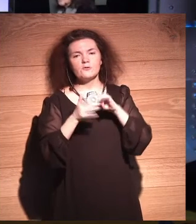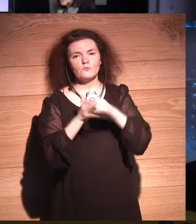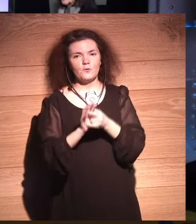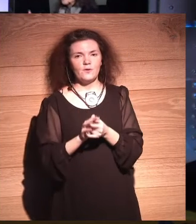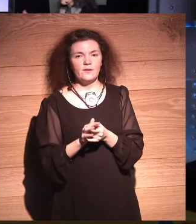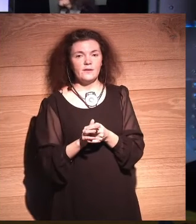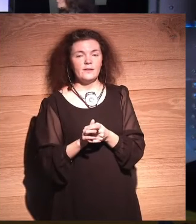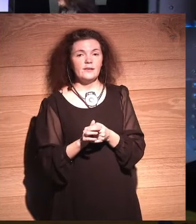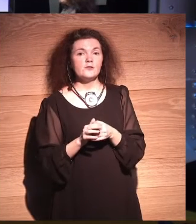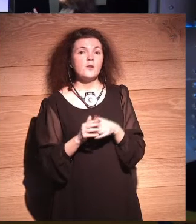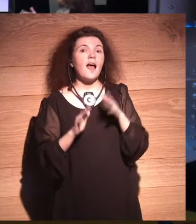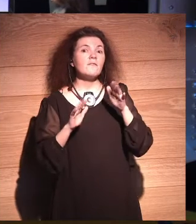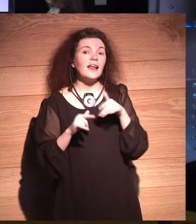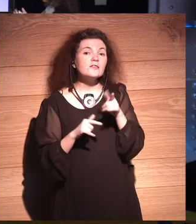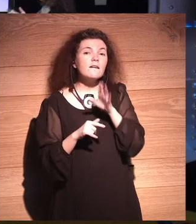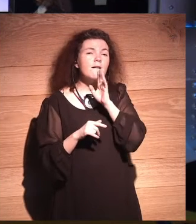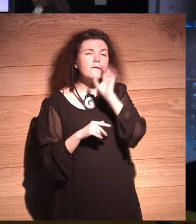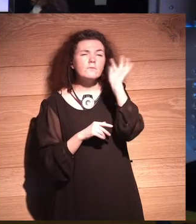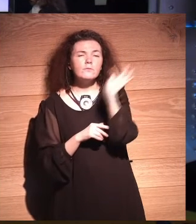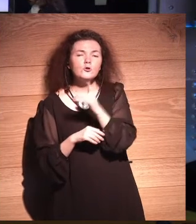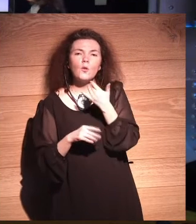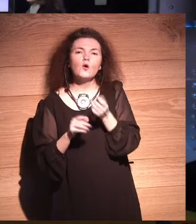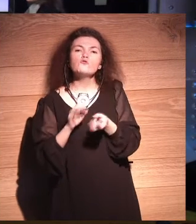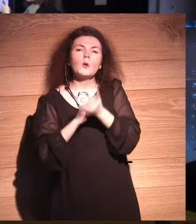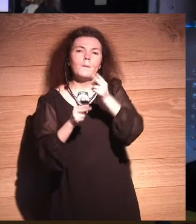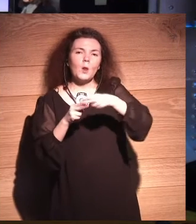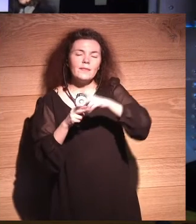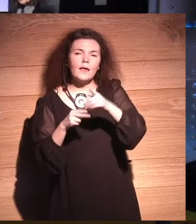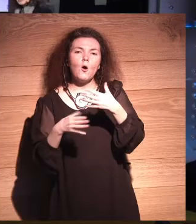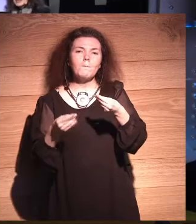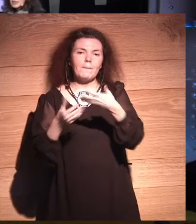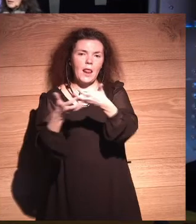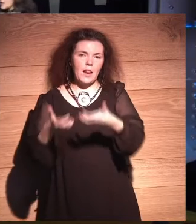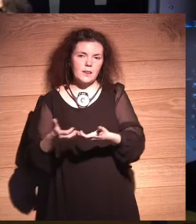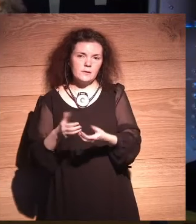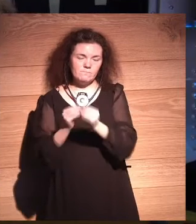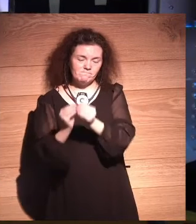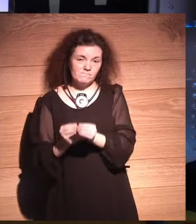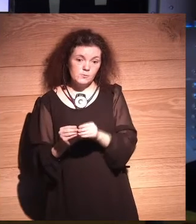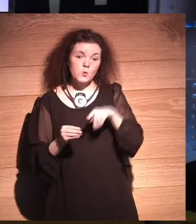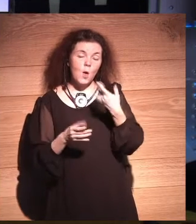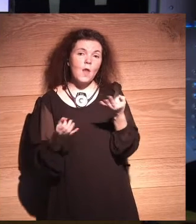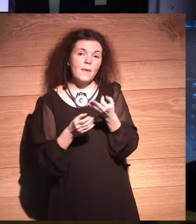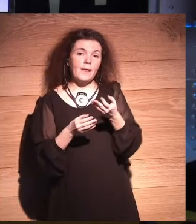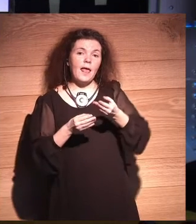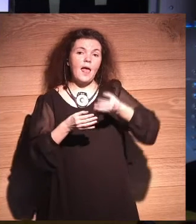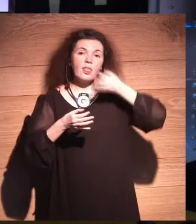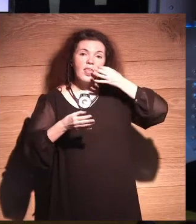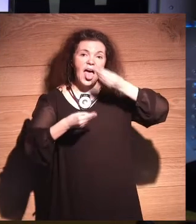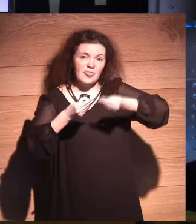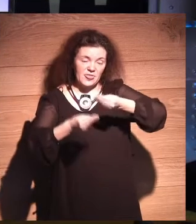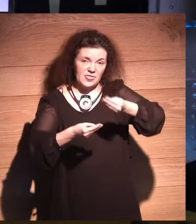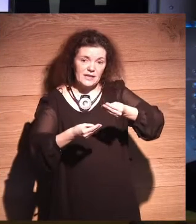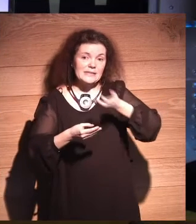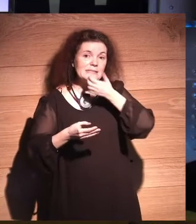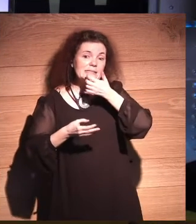I write down, some kind of policy or law or whatnot. I then have to implement it, and then if I do it right, I actually have to